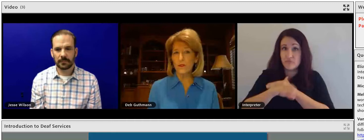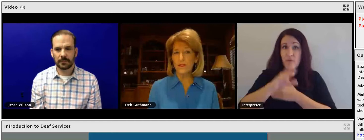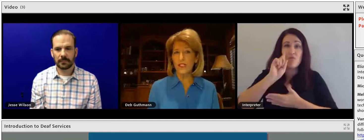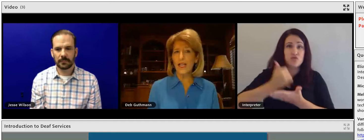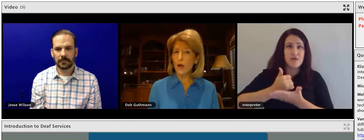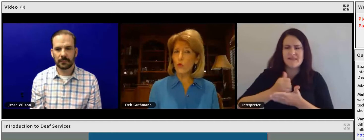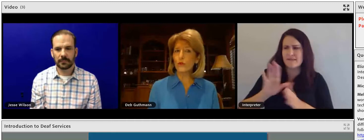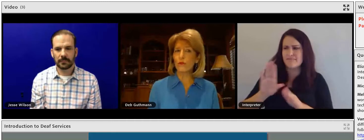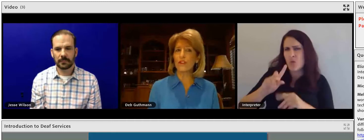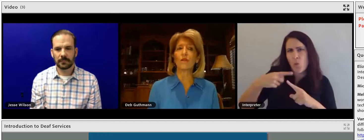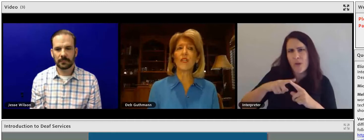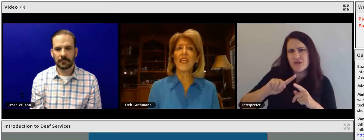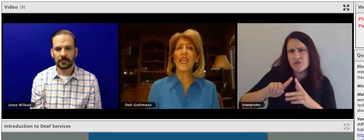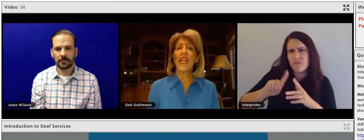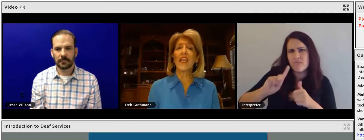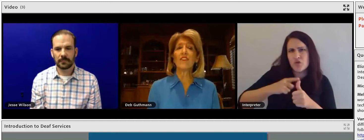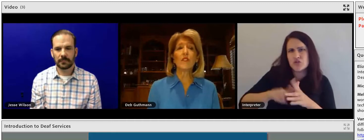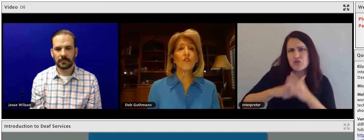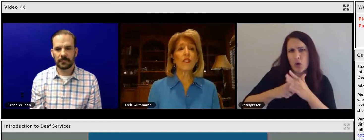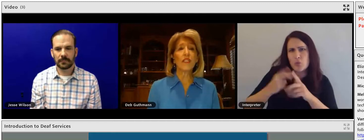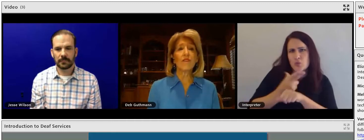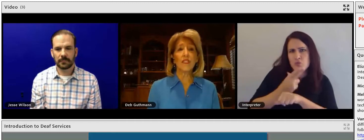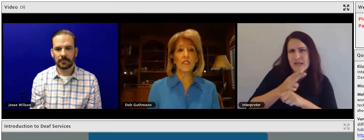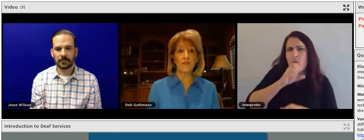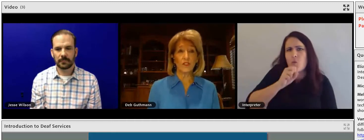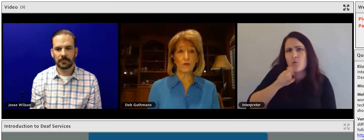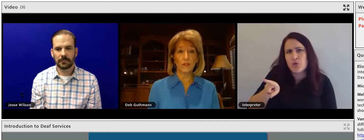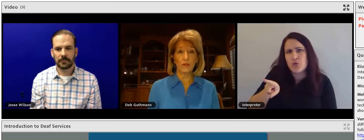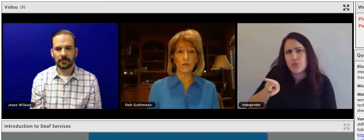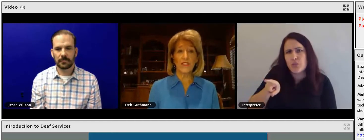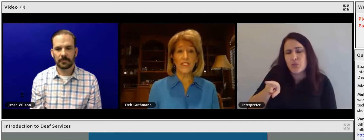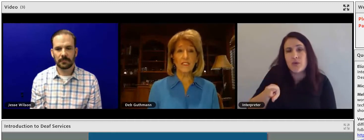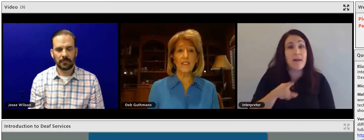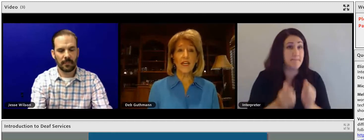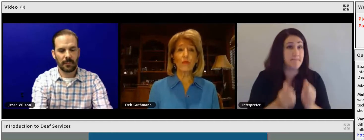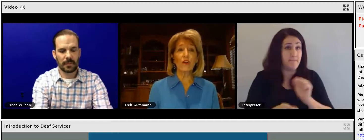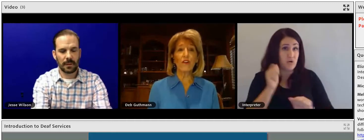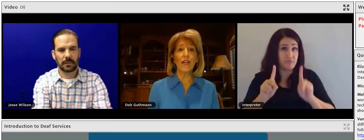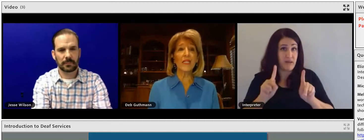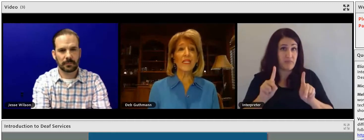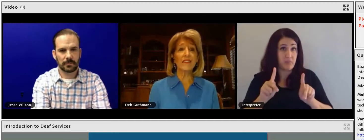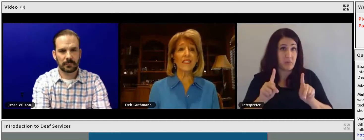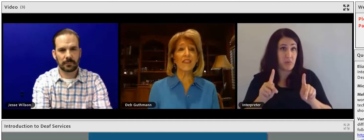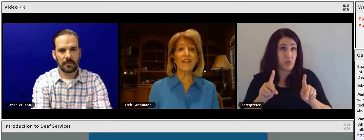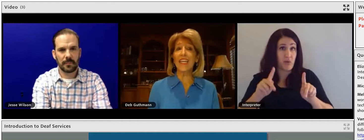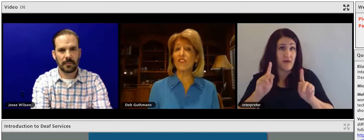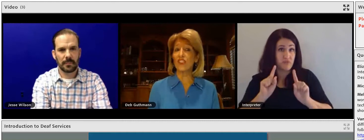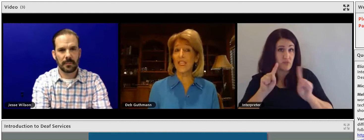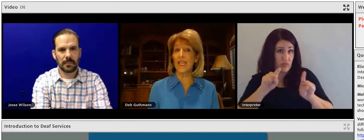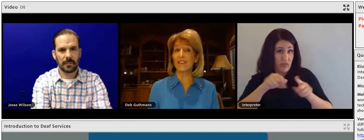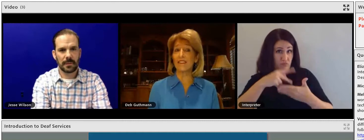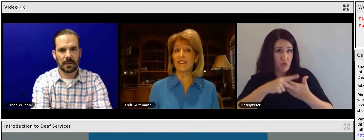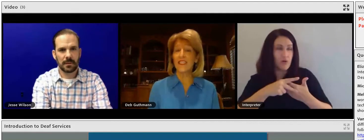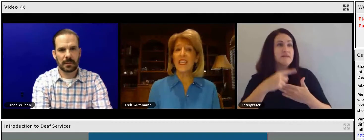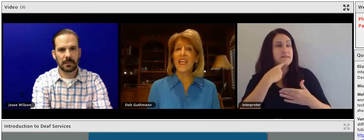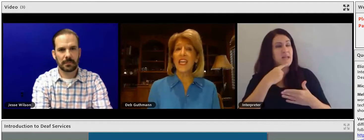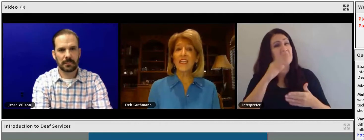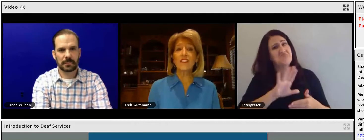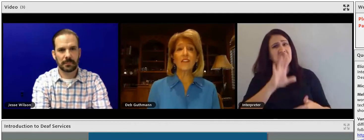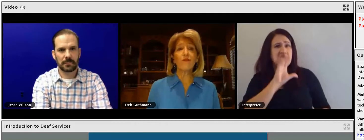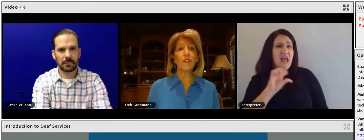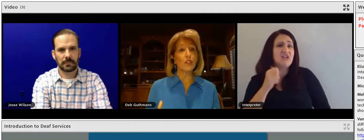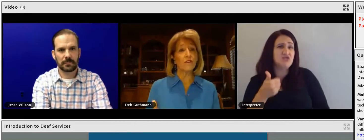when did you first start using? How old were you? And the majority of the individuals who have attended that program indicate age